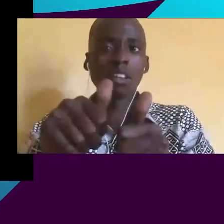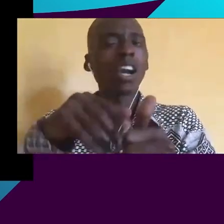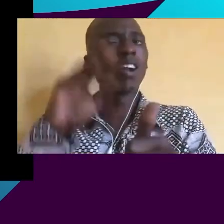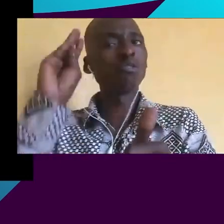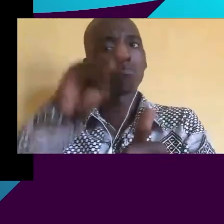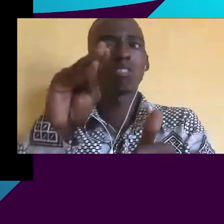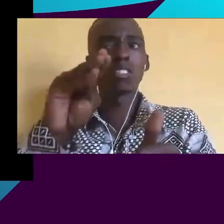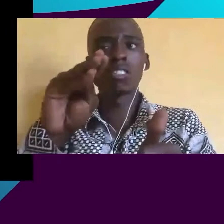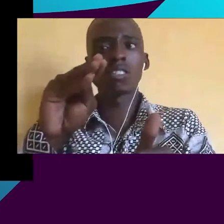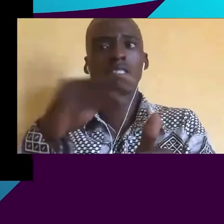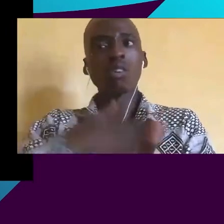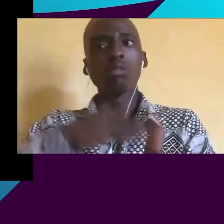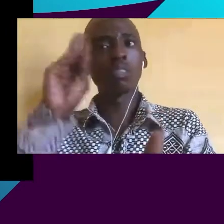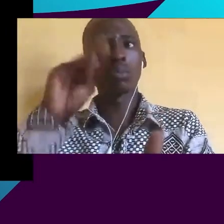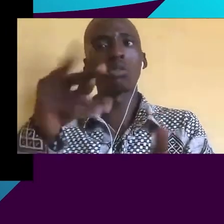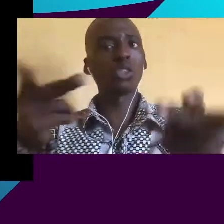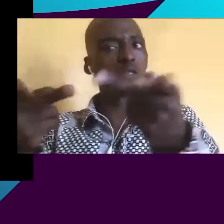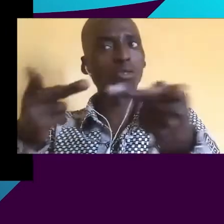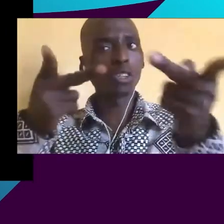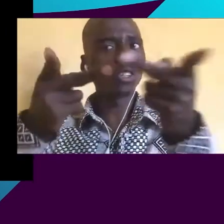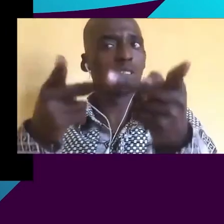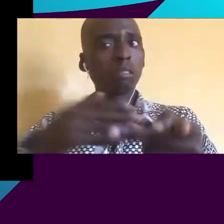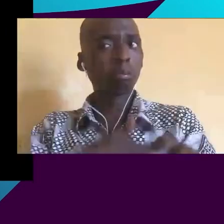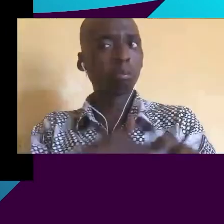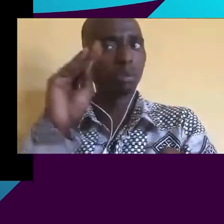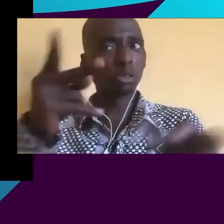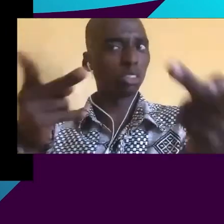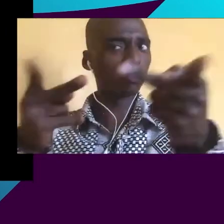Angela, could you please switch on your camera?